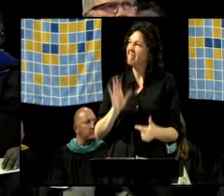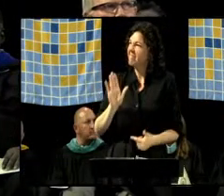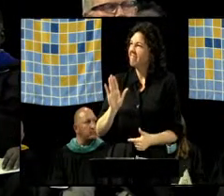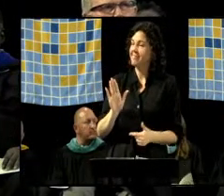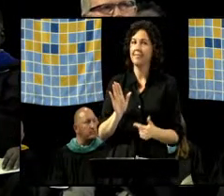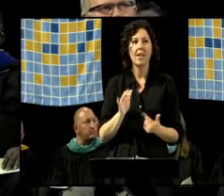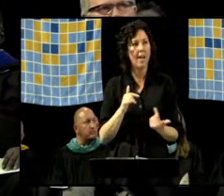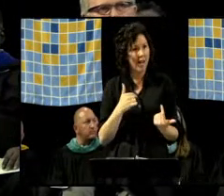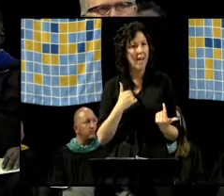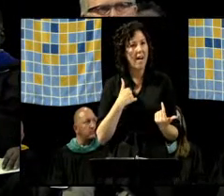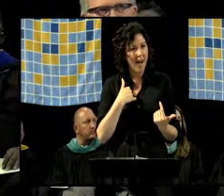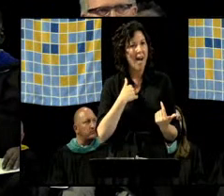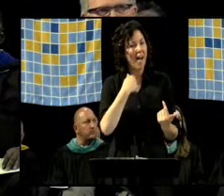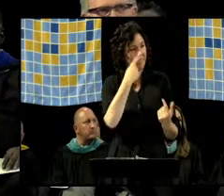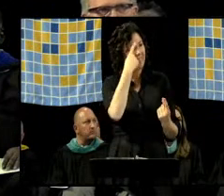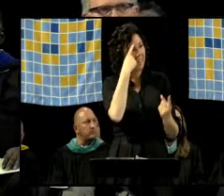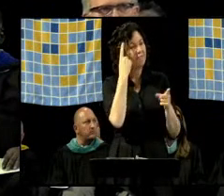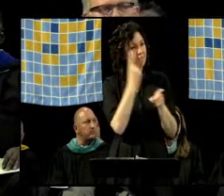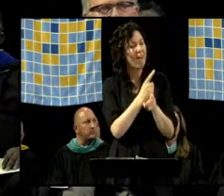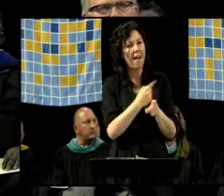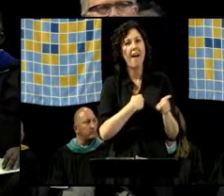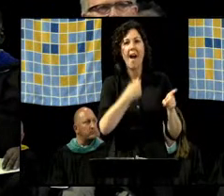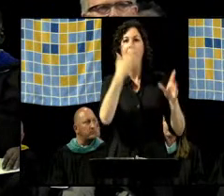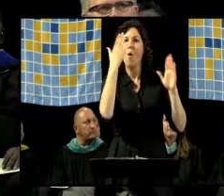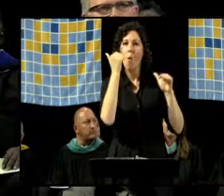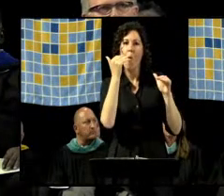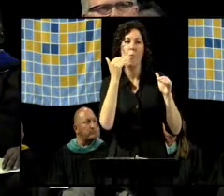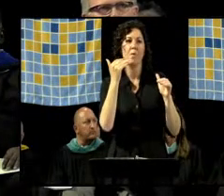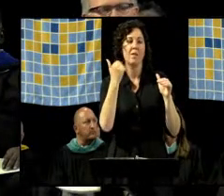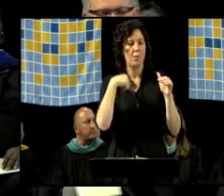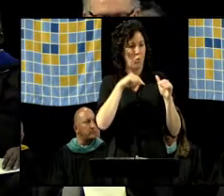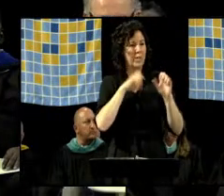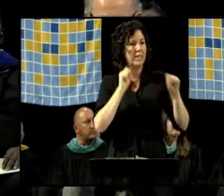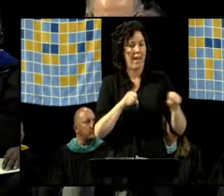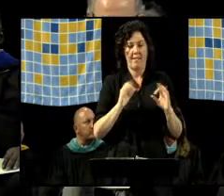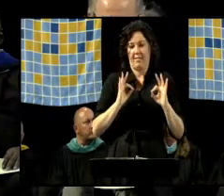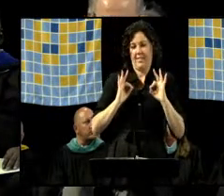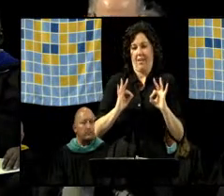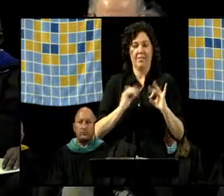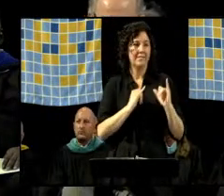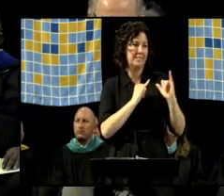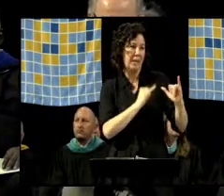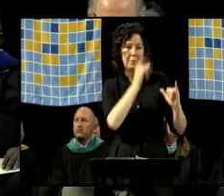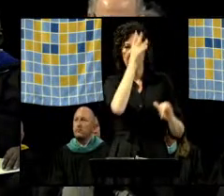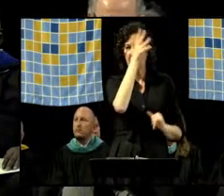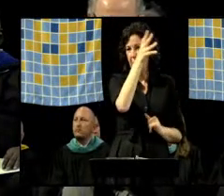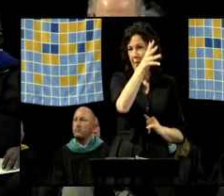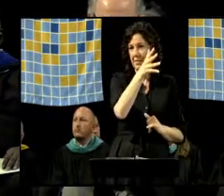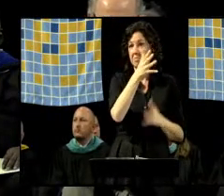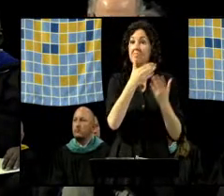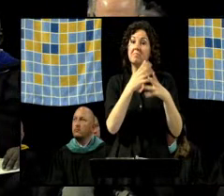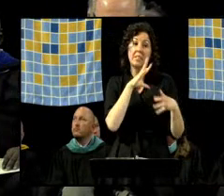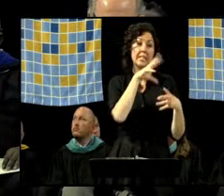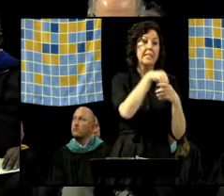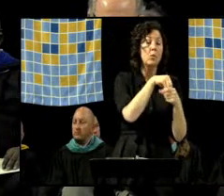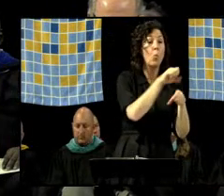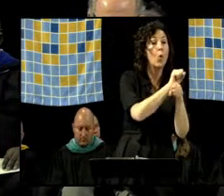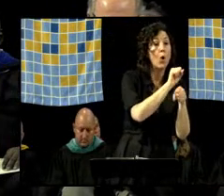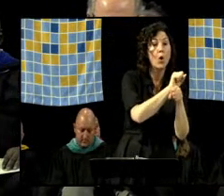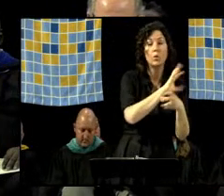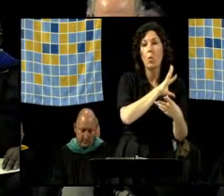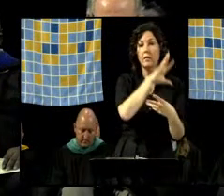and inspire those who come after us to do the same. Whether entering the workforce, the military, or continuing with